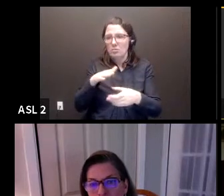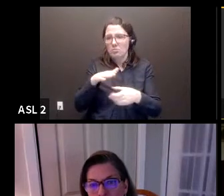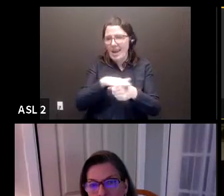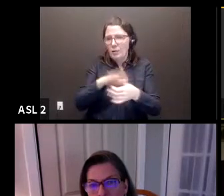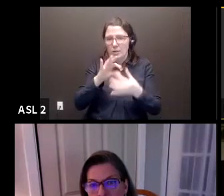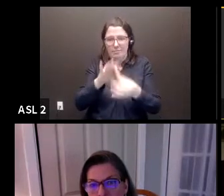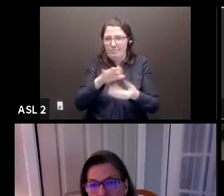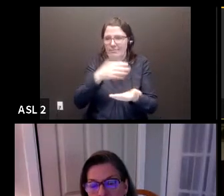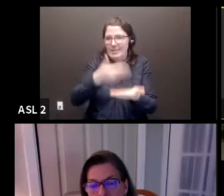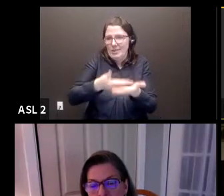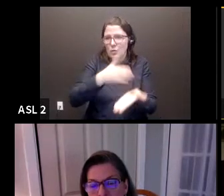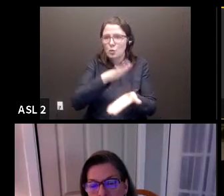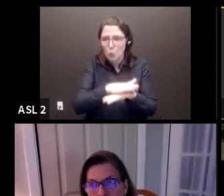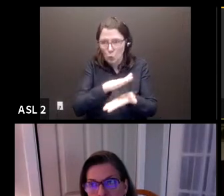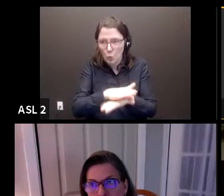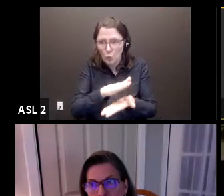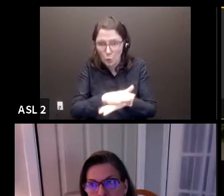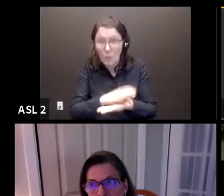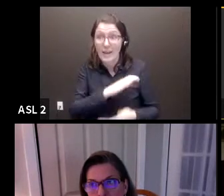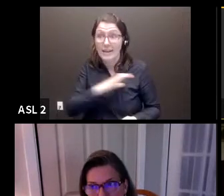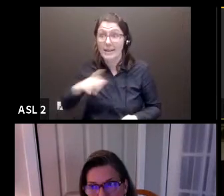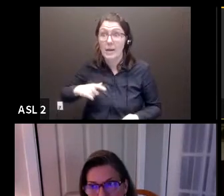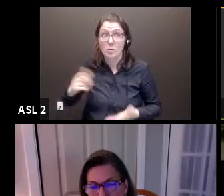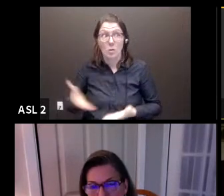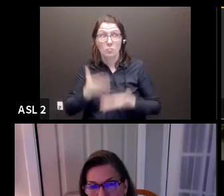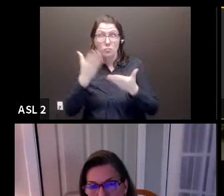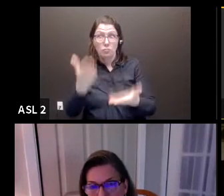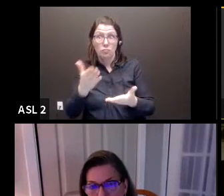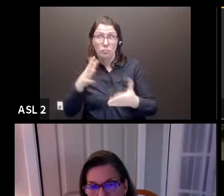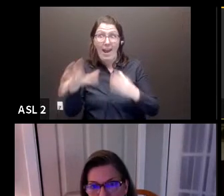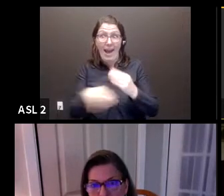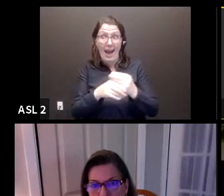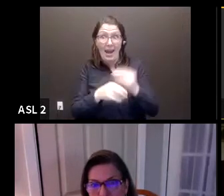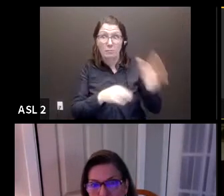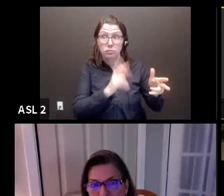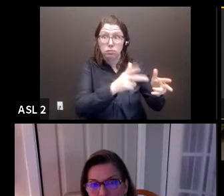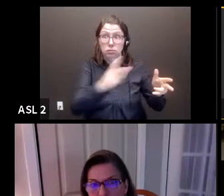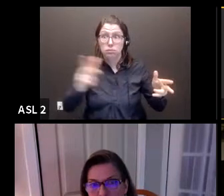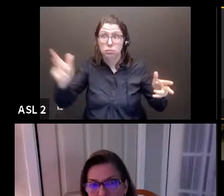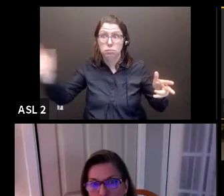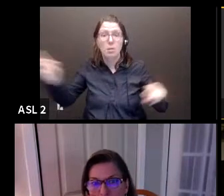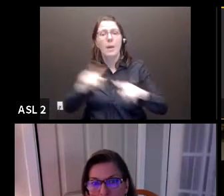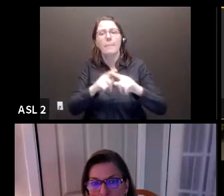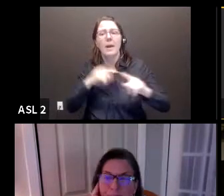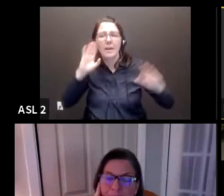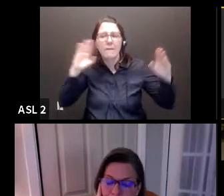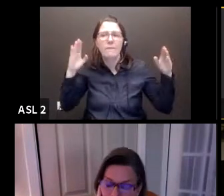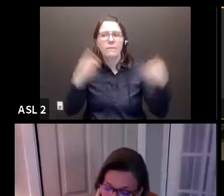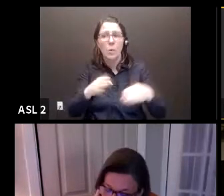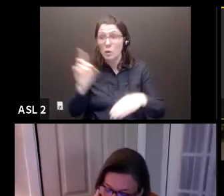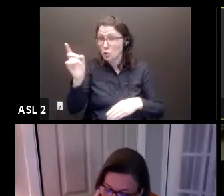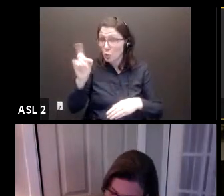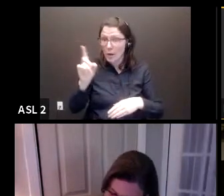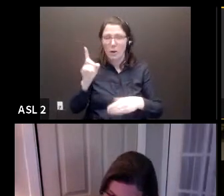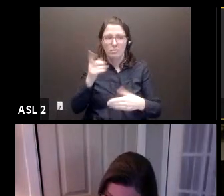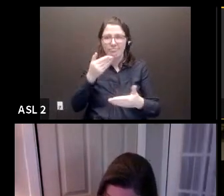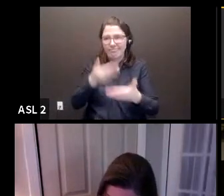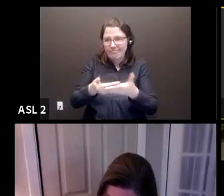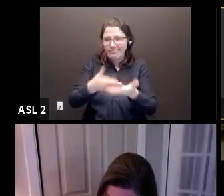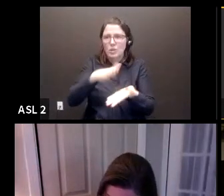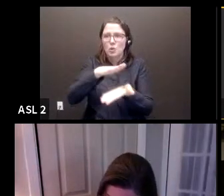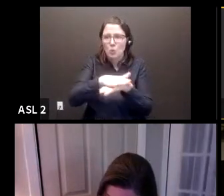recommending an expansion of that program but staying within the jurisdiction of school districts and the